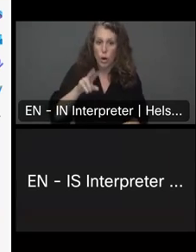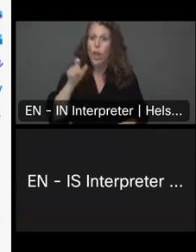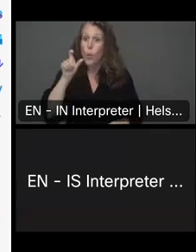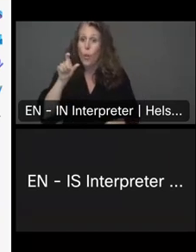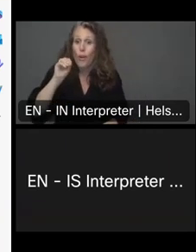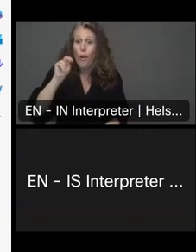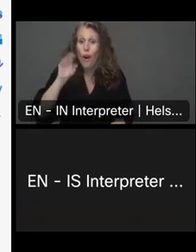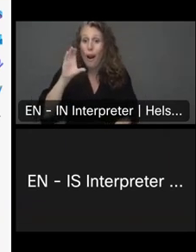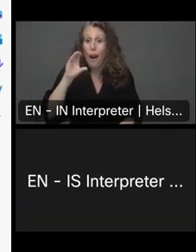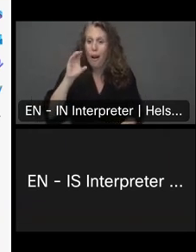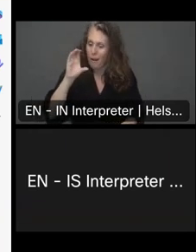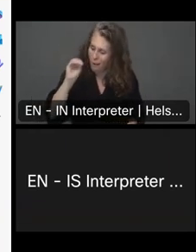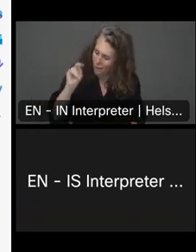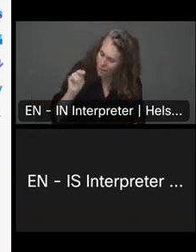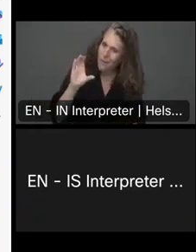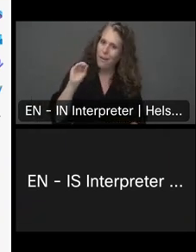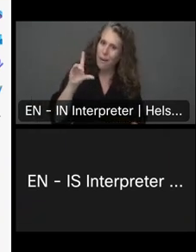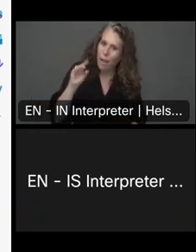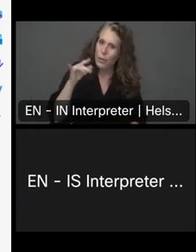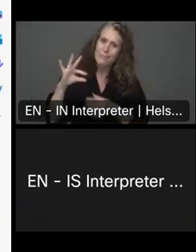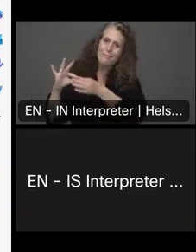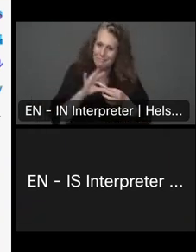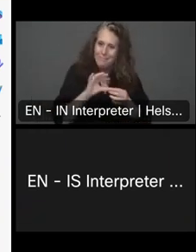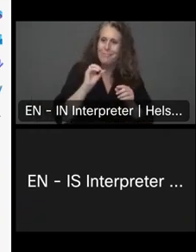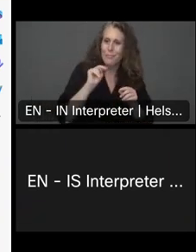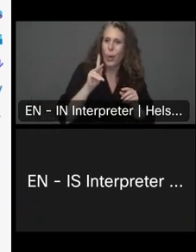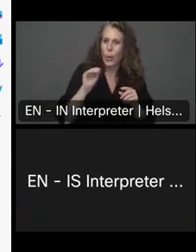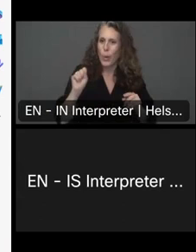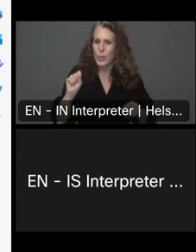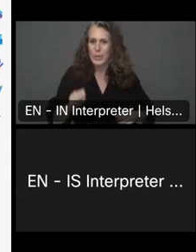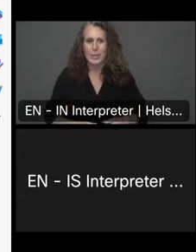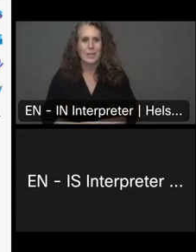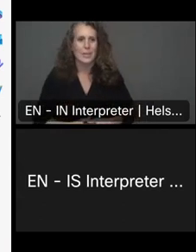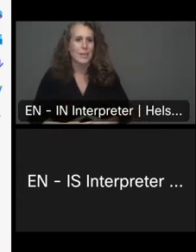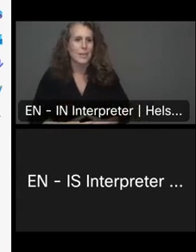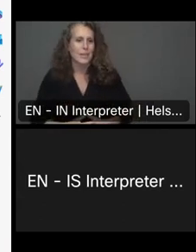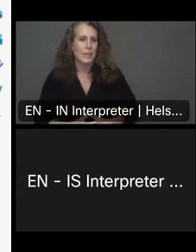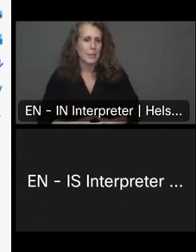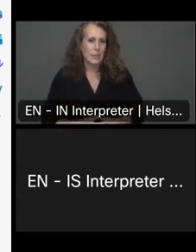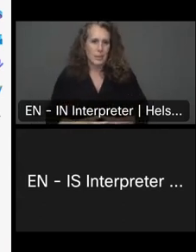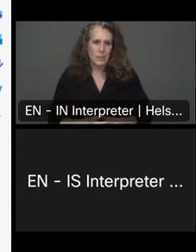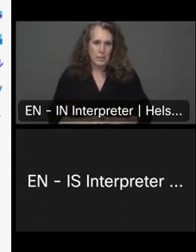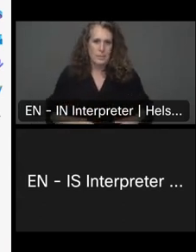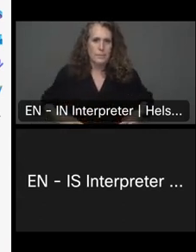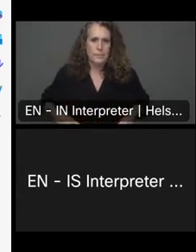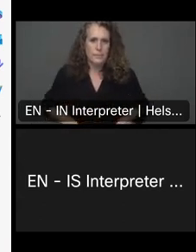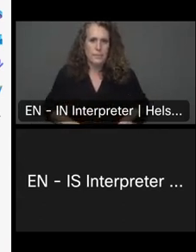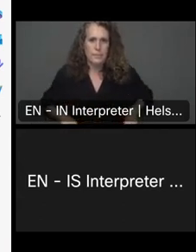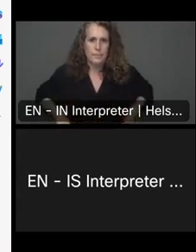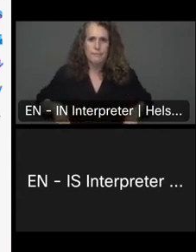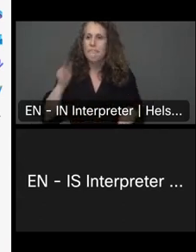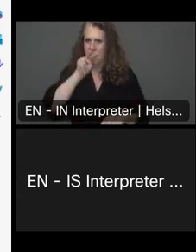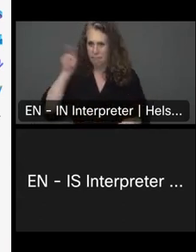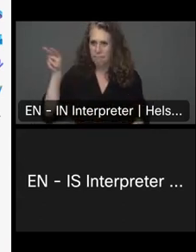Gumperz notes, if only to set it aside, the intervention of the playful and creative side of